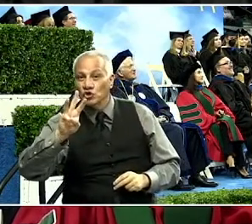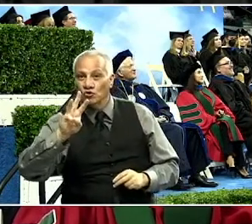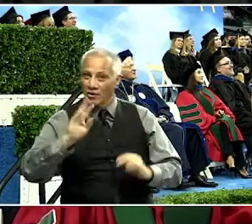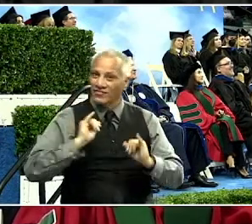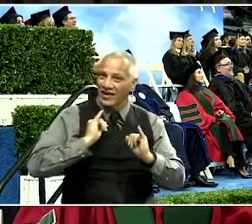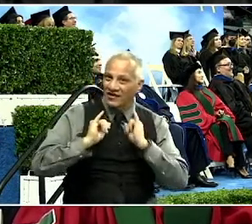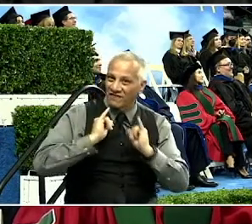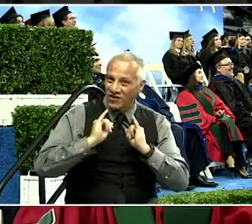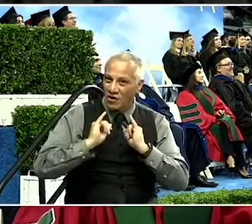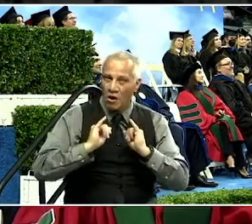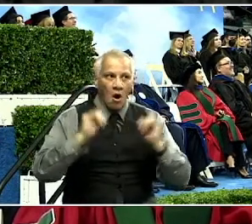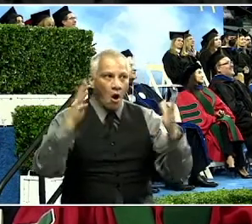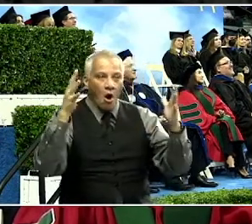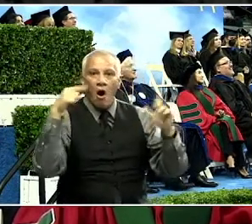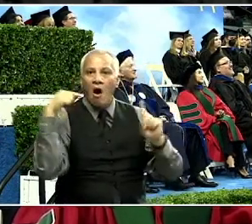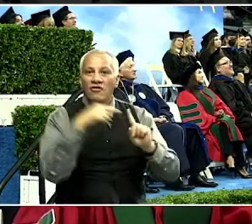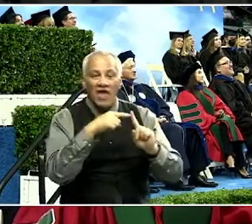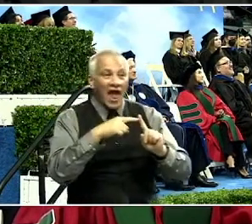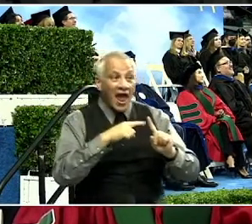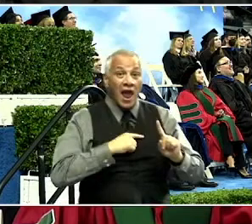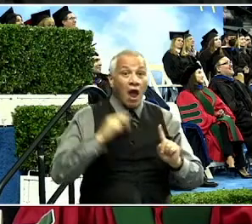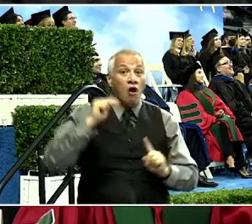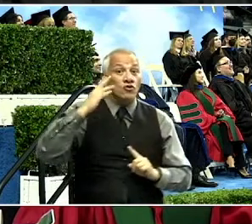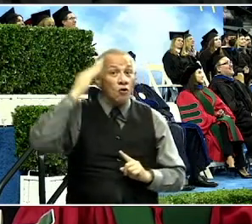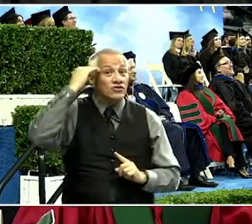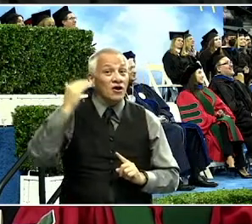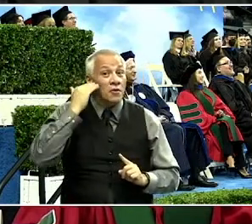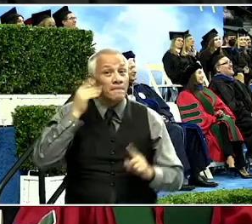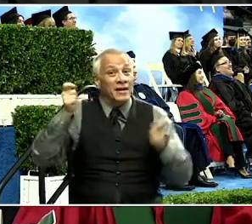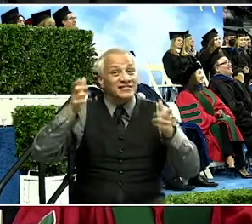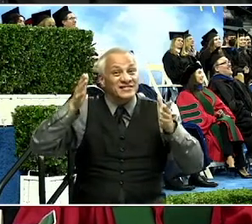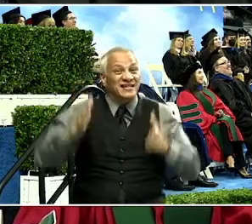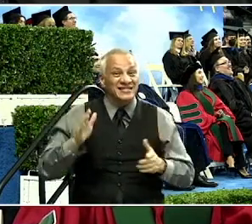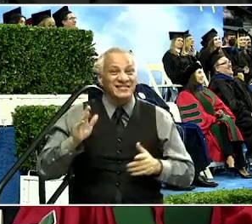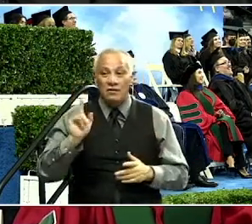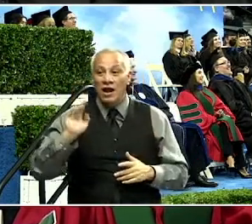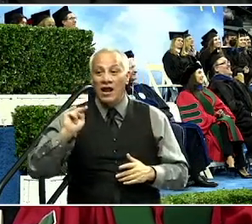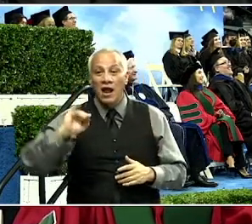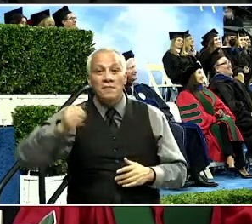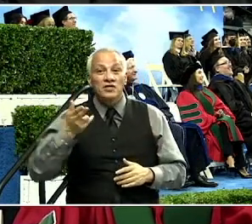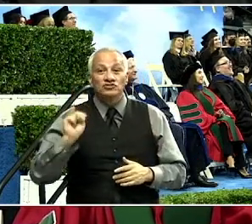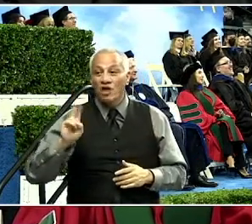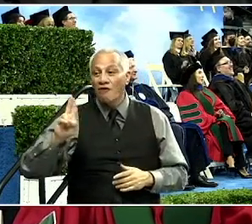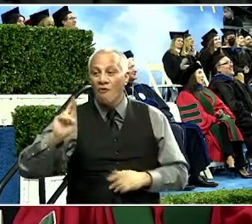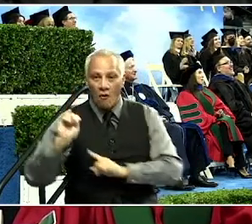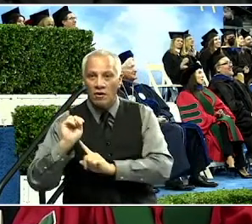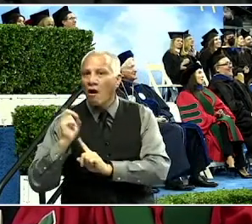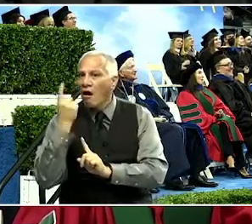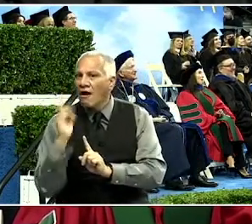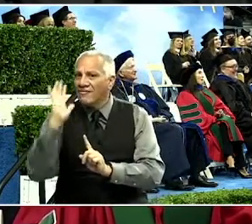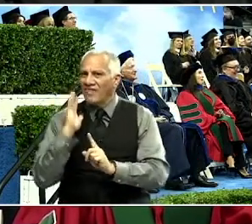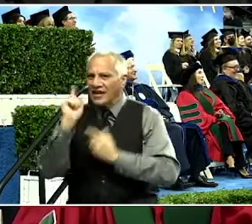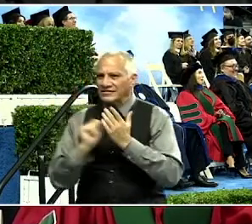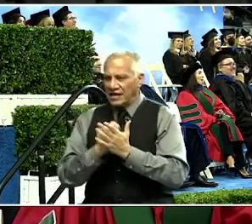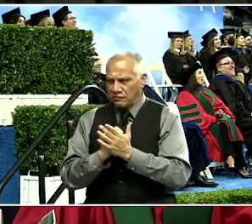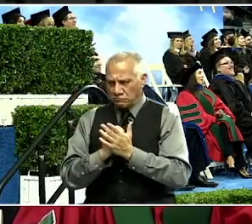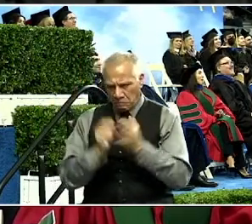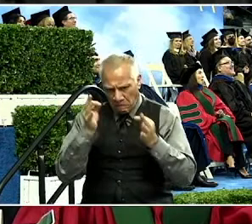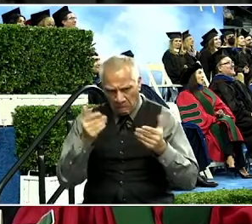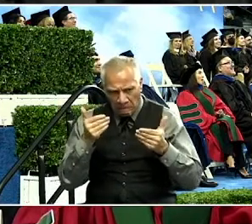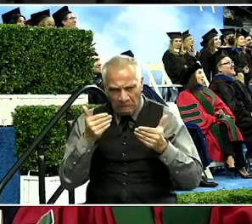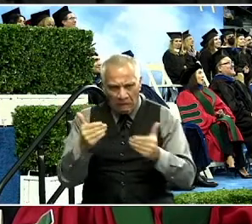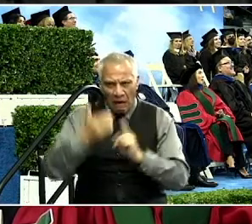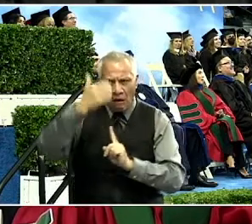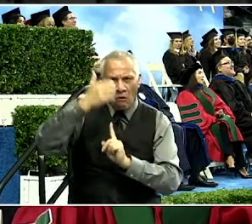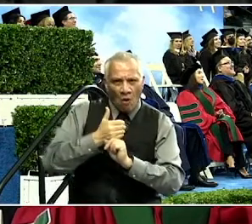And the role was that of North Korean dictator Kim Jong-un. Now, at the time, I wasn't sure if it was the best idea